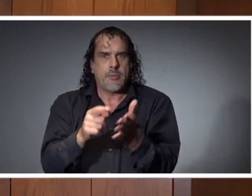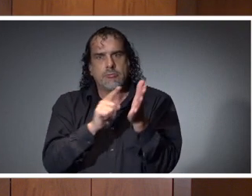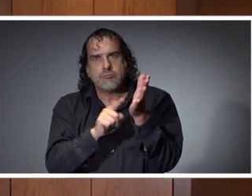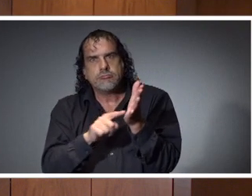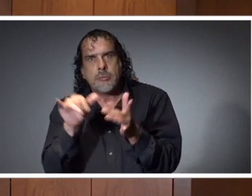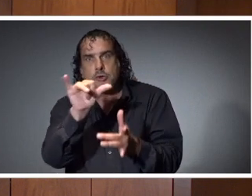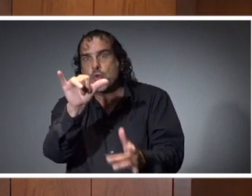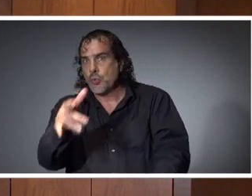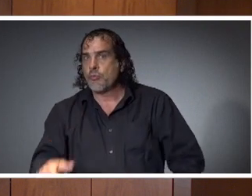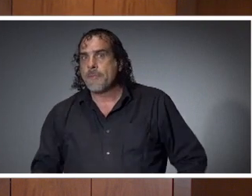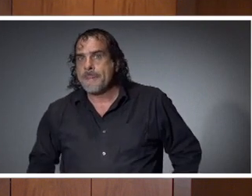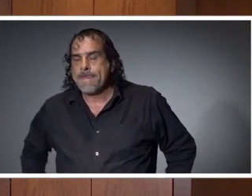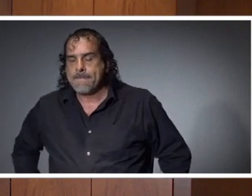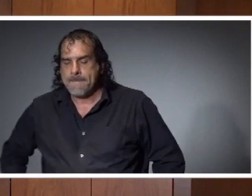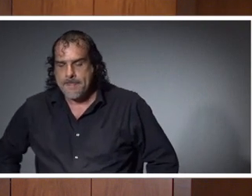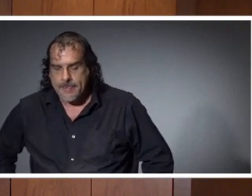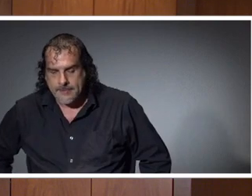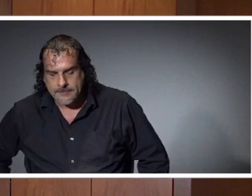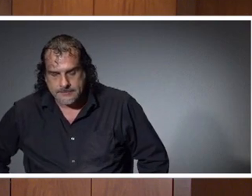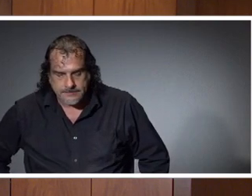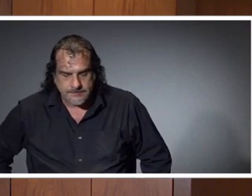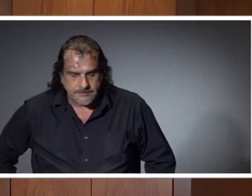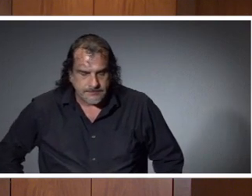Jackie with WHBQ has a question.